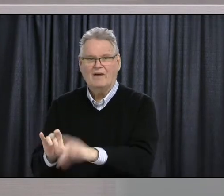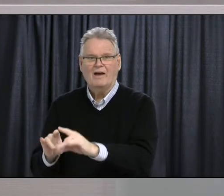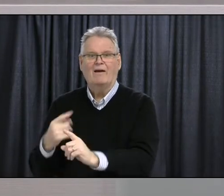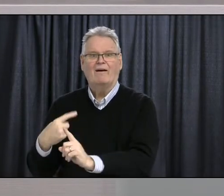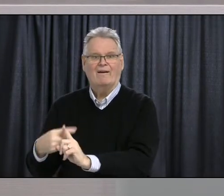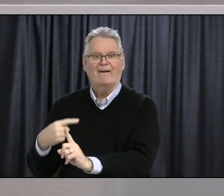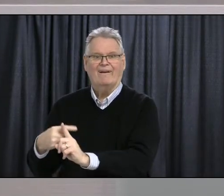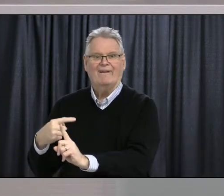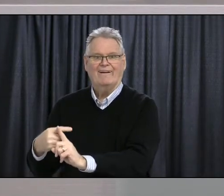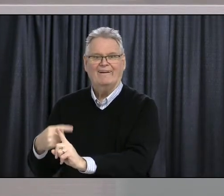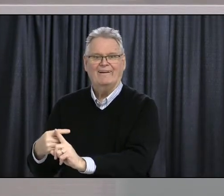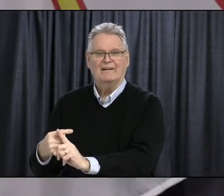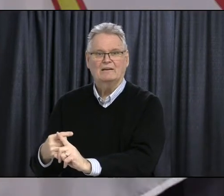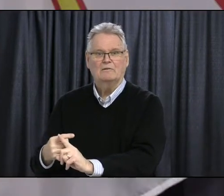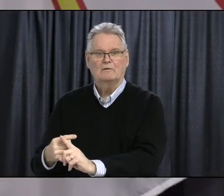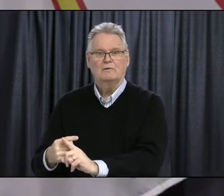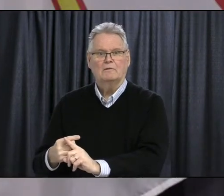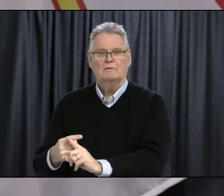might possibly be going on here?